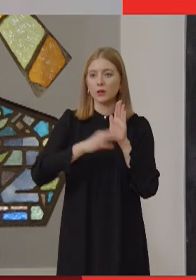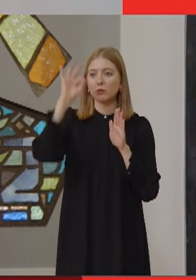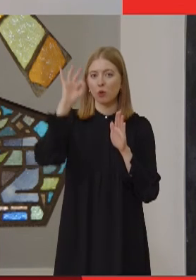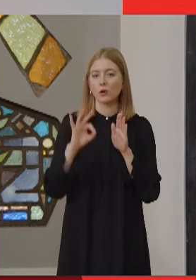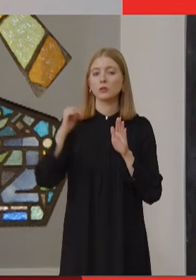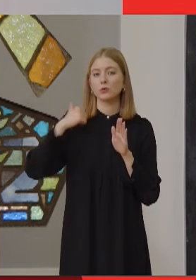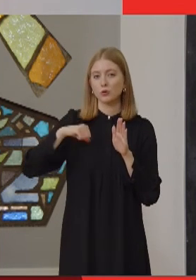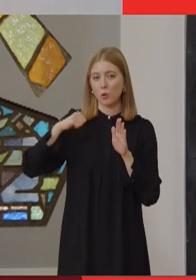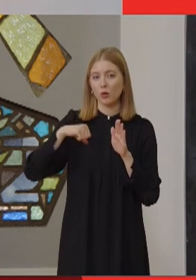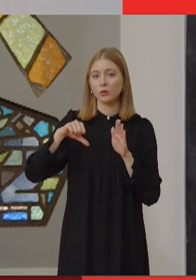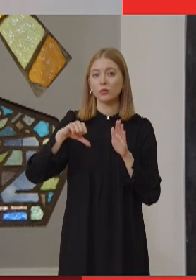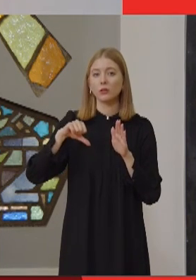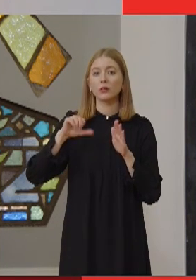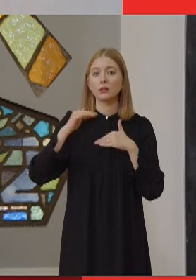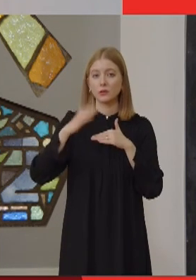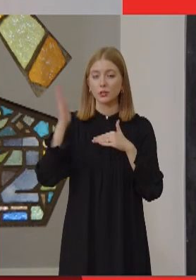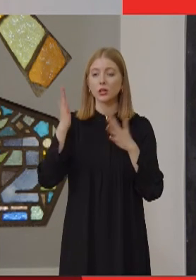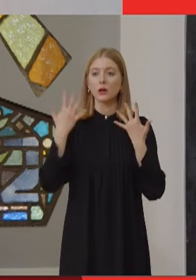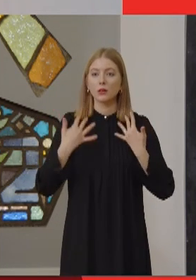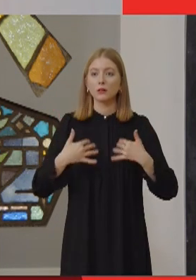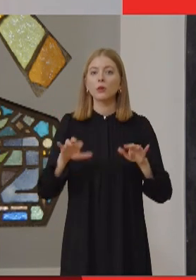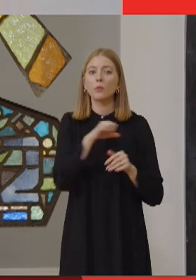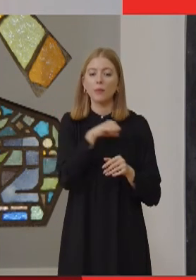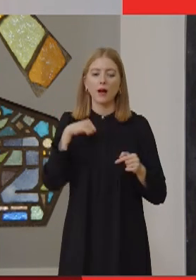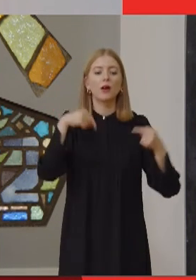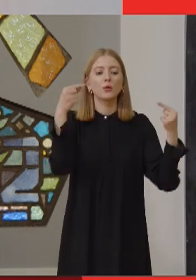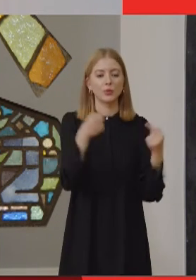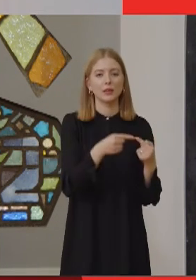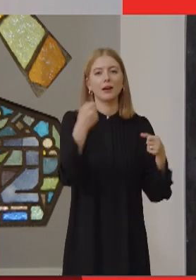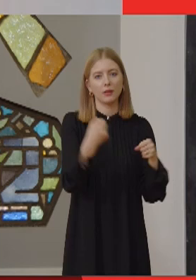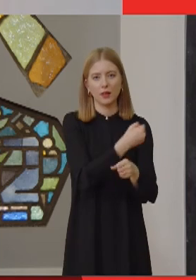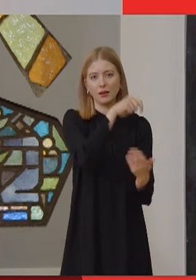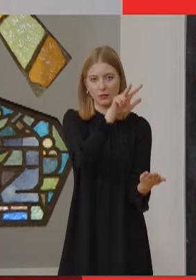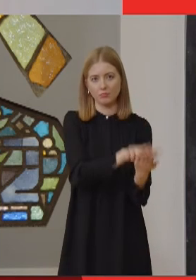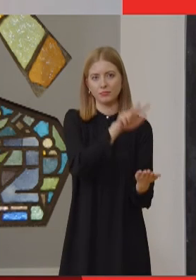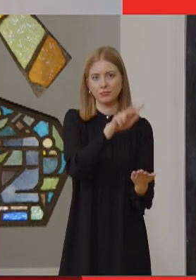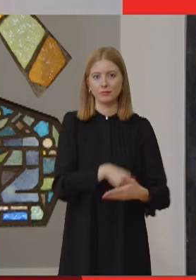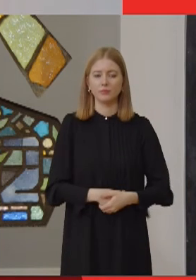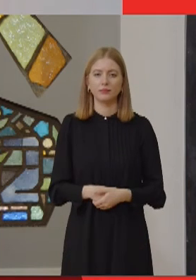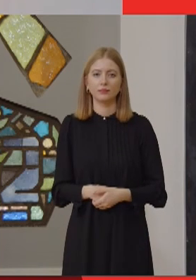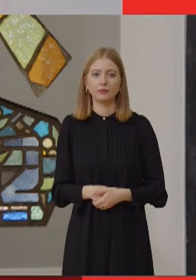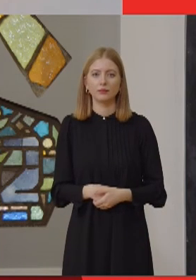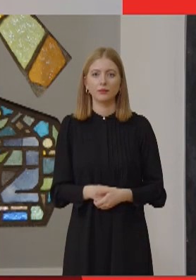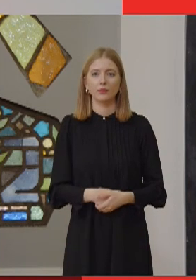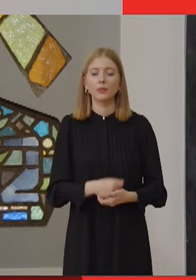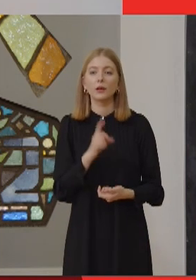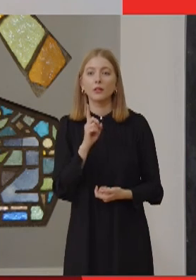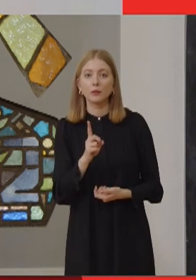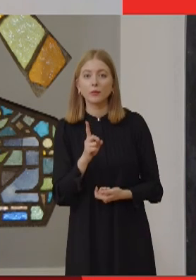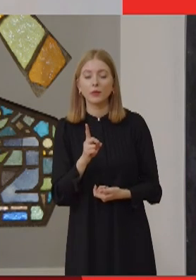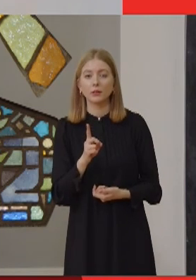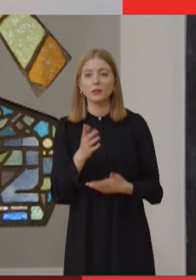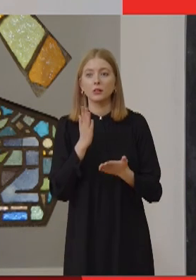90% of people would agree on the text of the